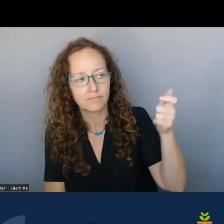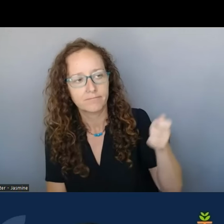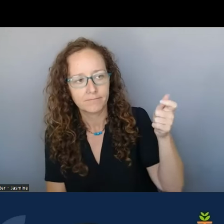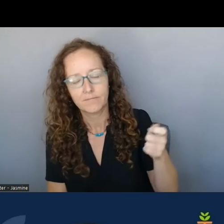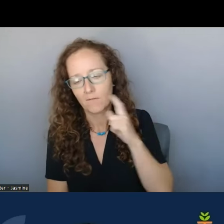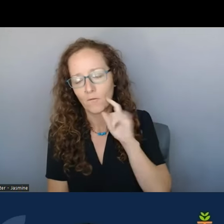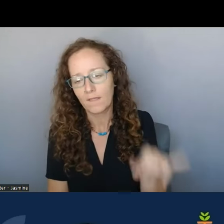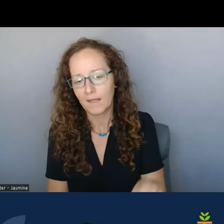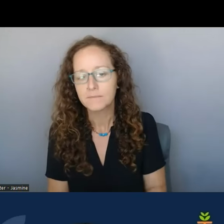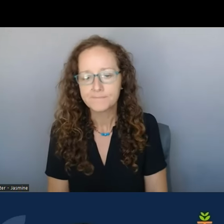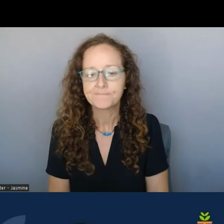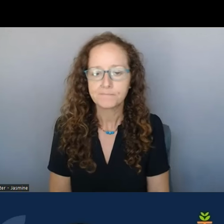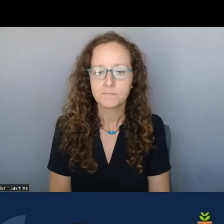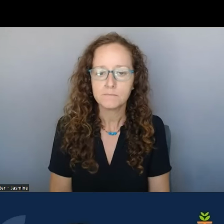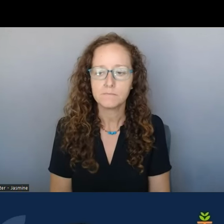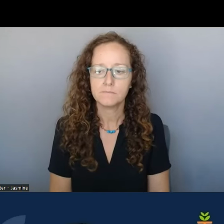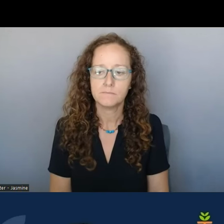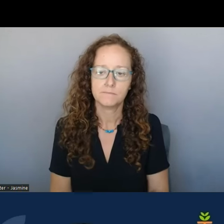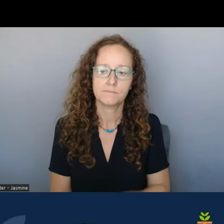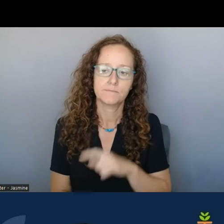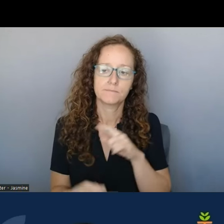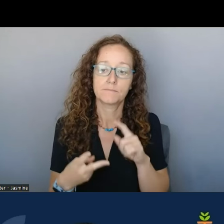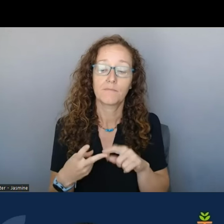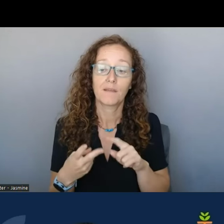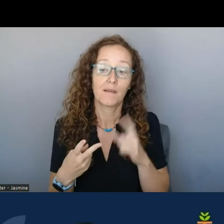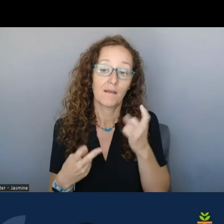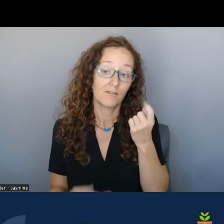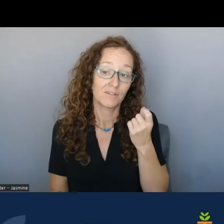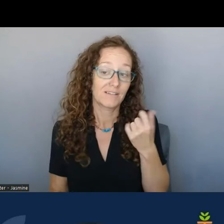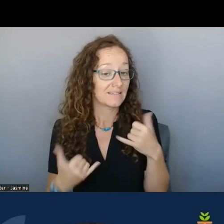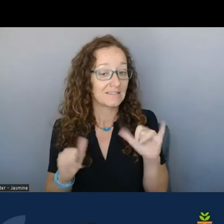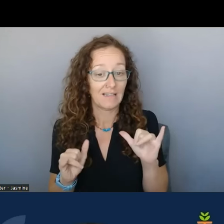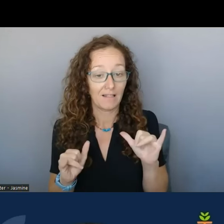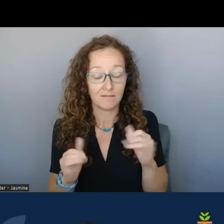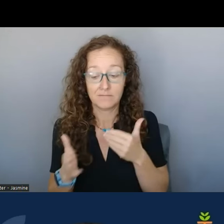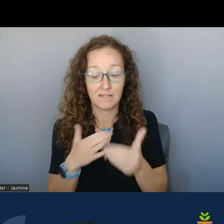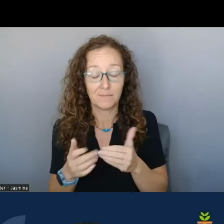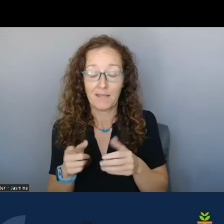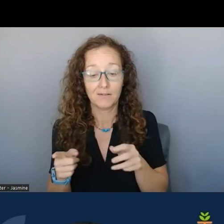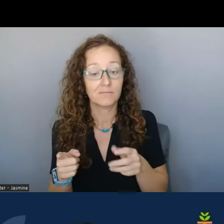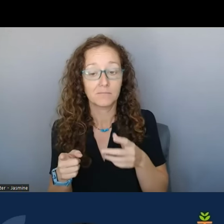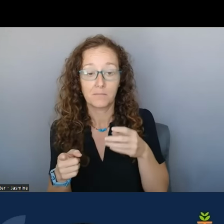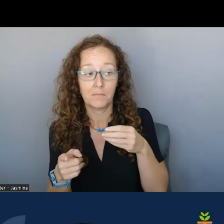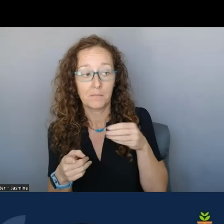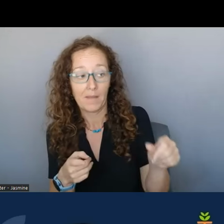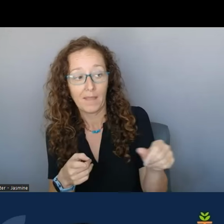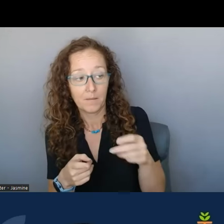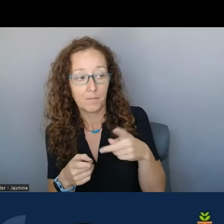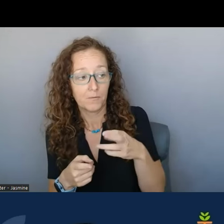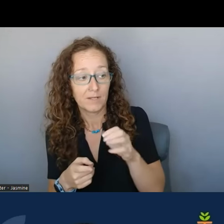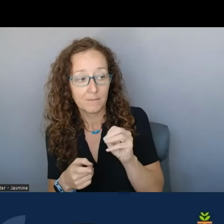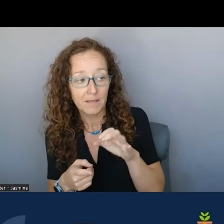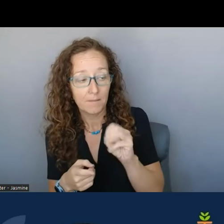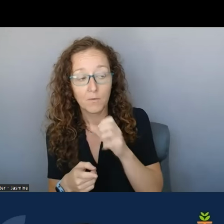you would have a deductible, and it isn't just like an annual deductible. It's based